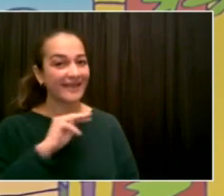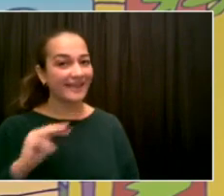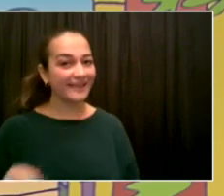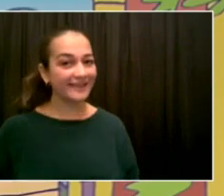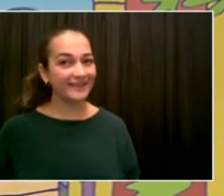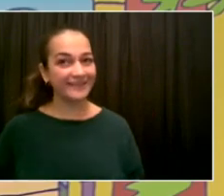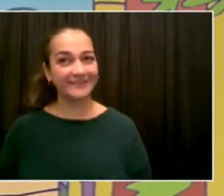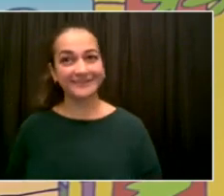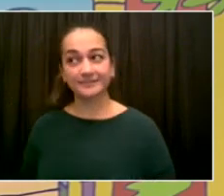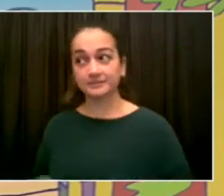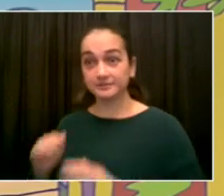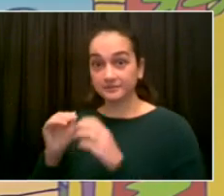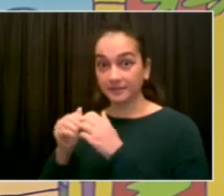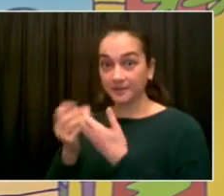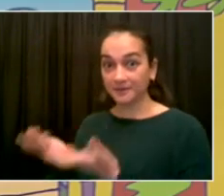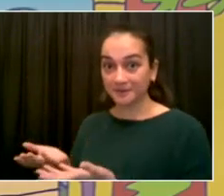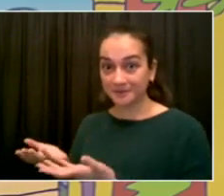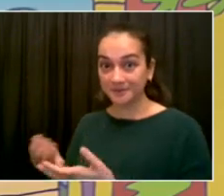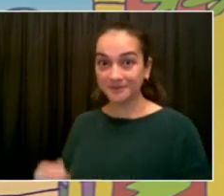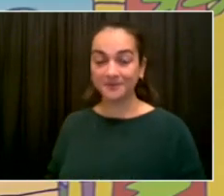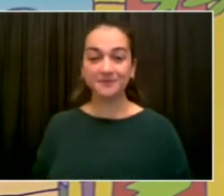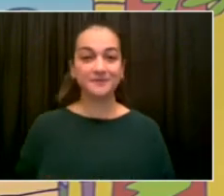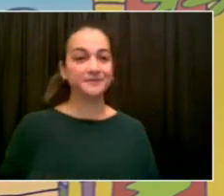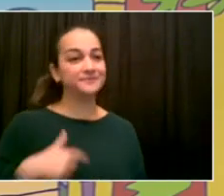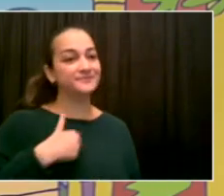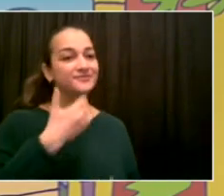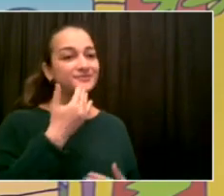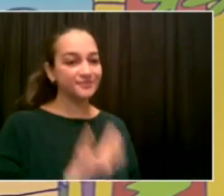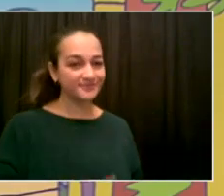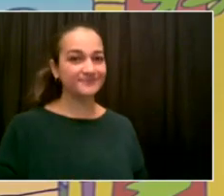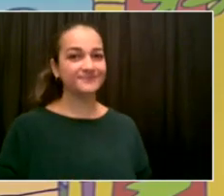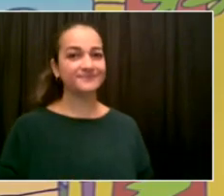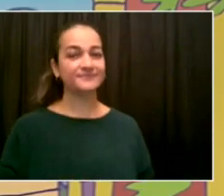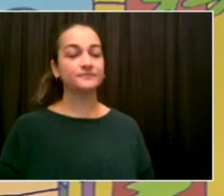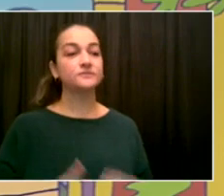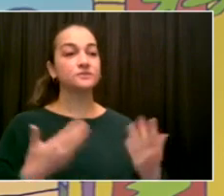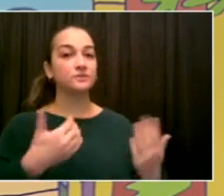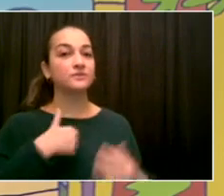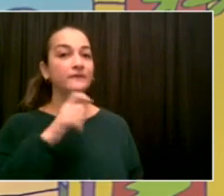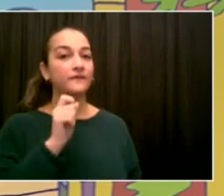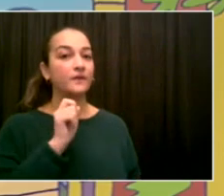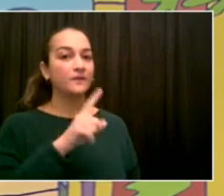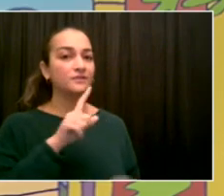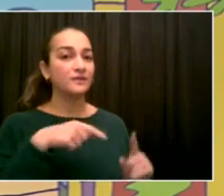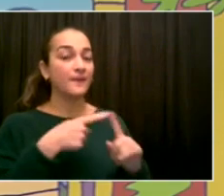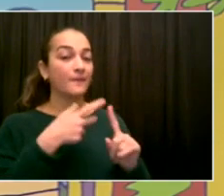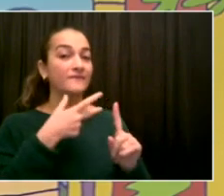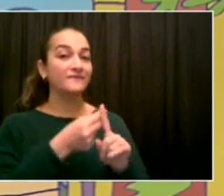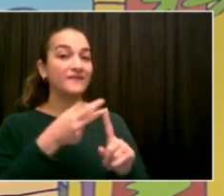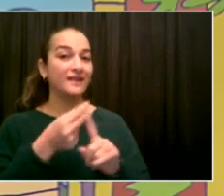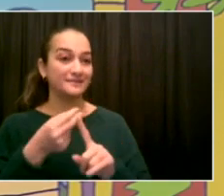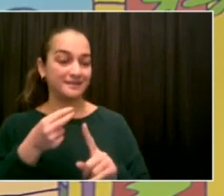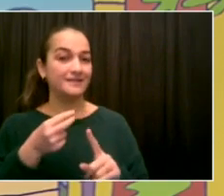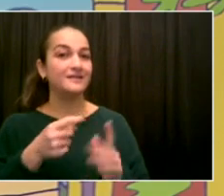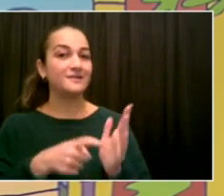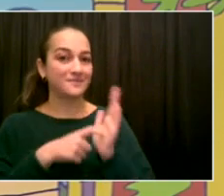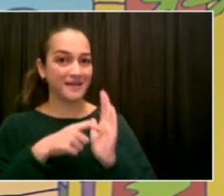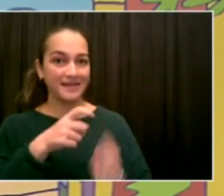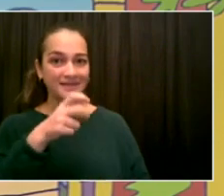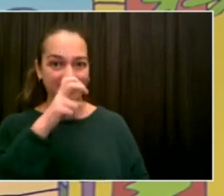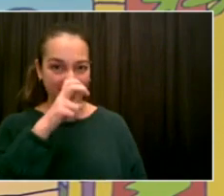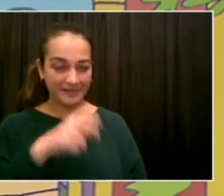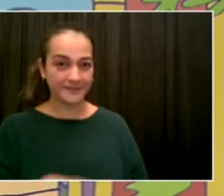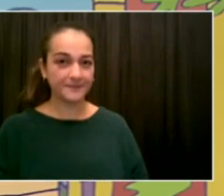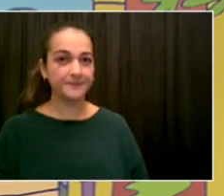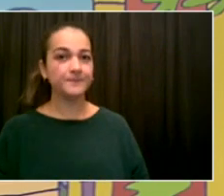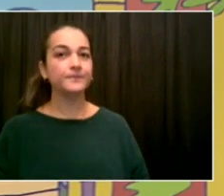wanted to ask you about the vaccination mandate and what your agencies are seeing in terms of